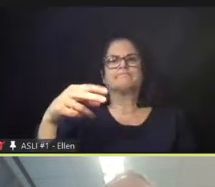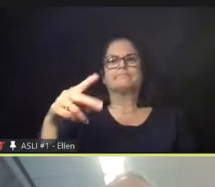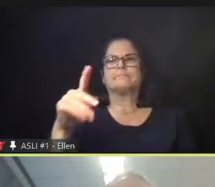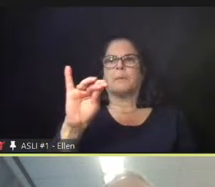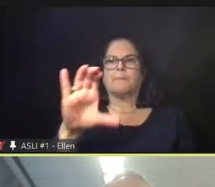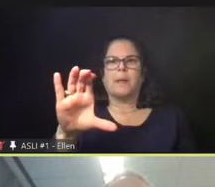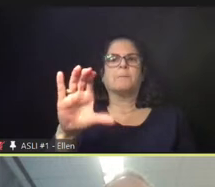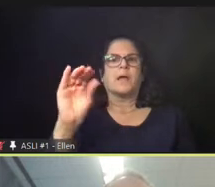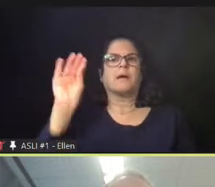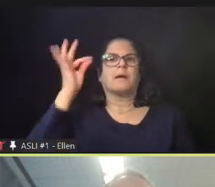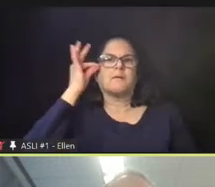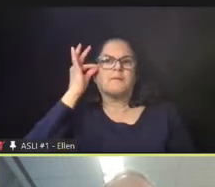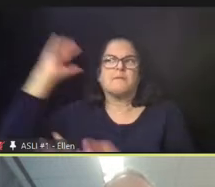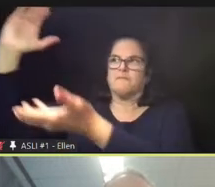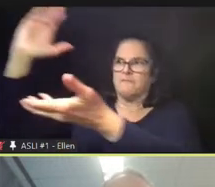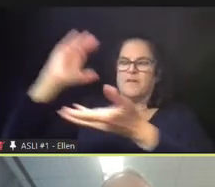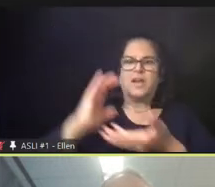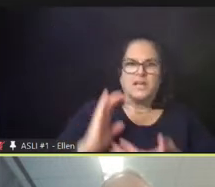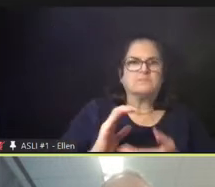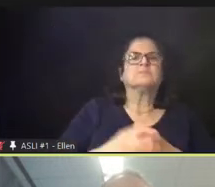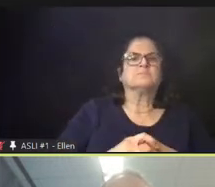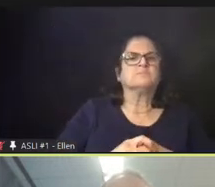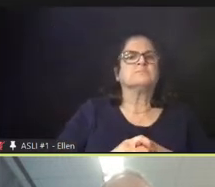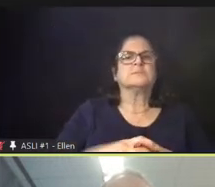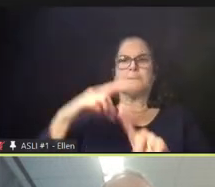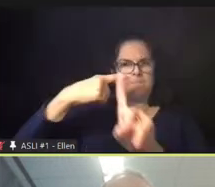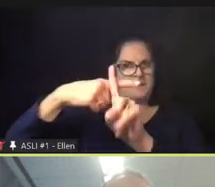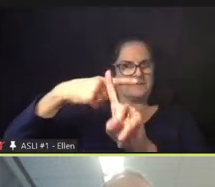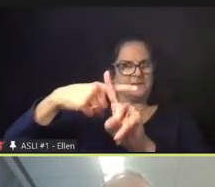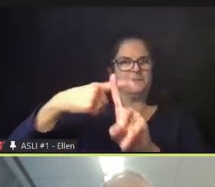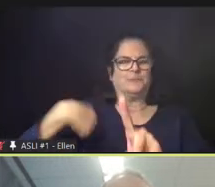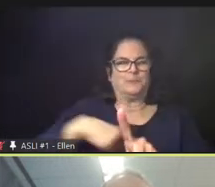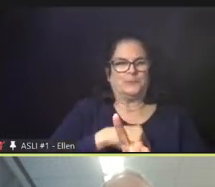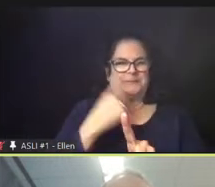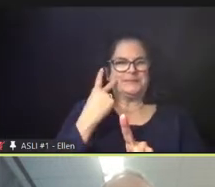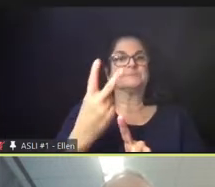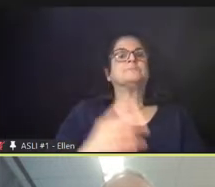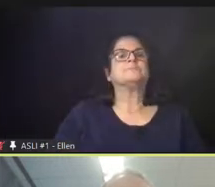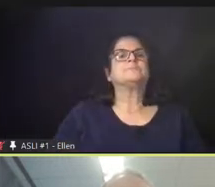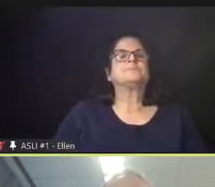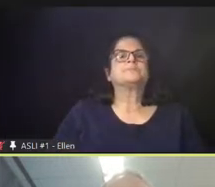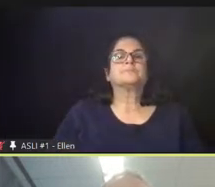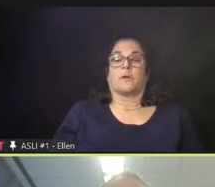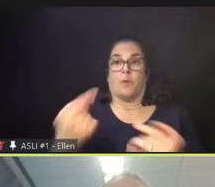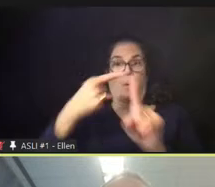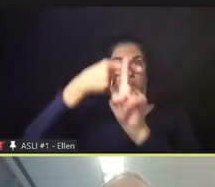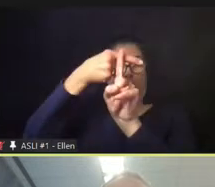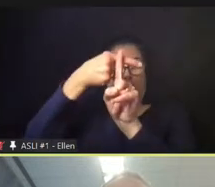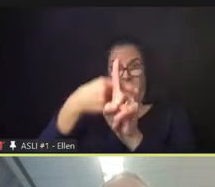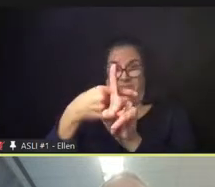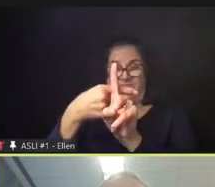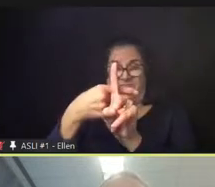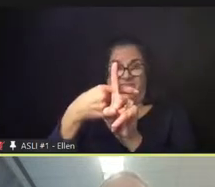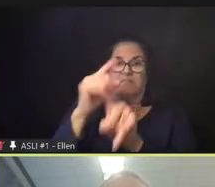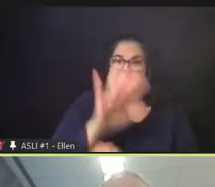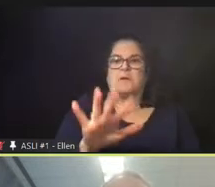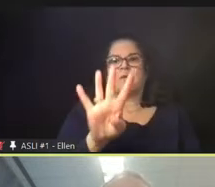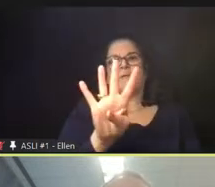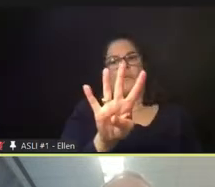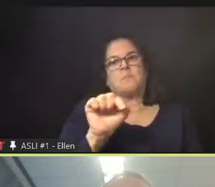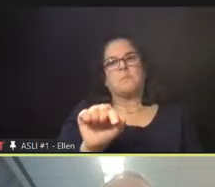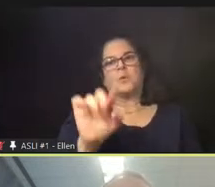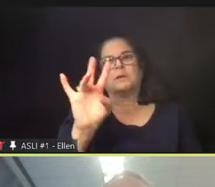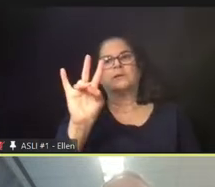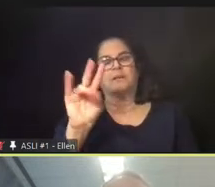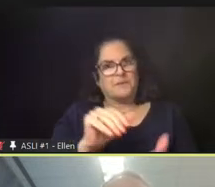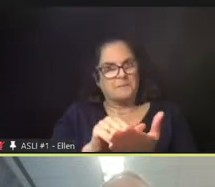public funding numbers and the positive variance that we see there. Public funding for the month is coming in about $4.7 million